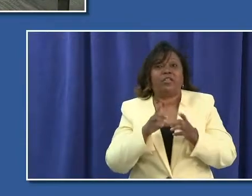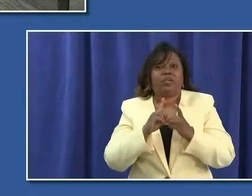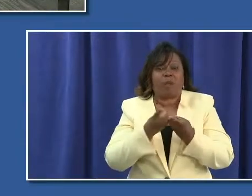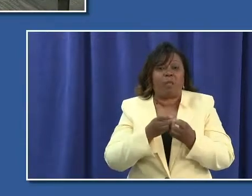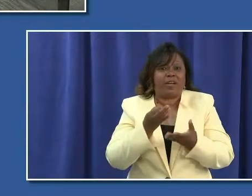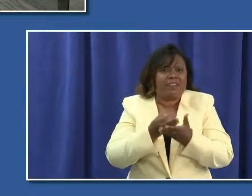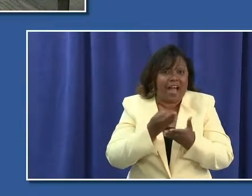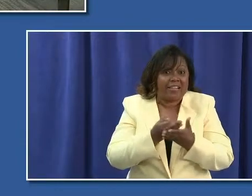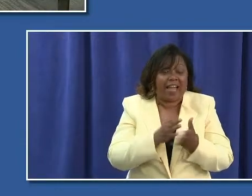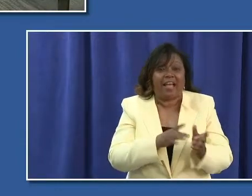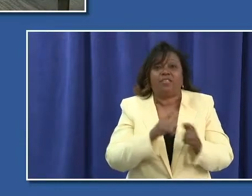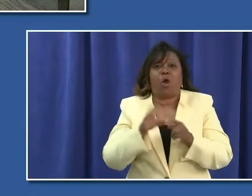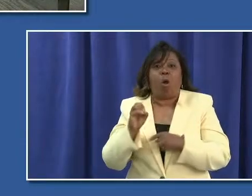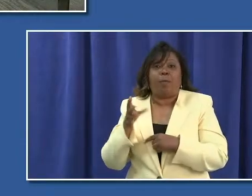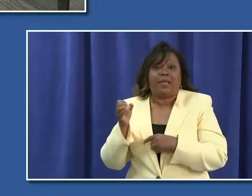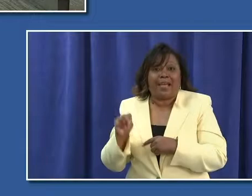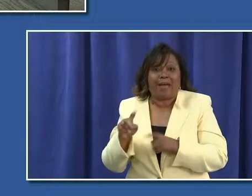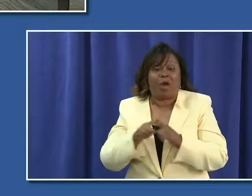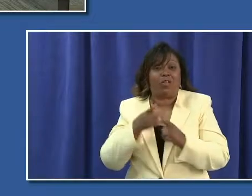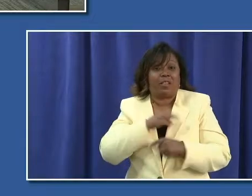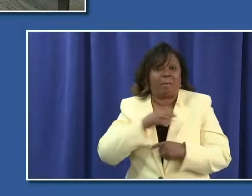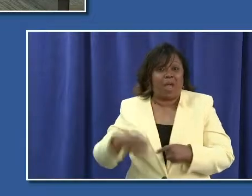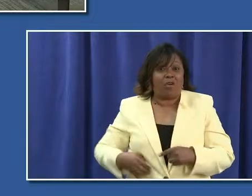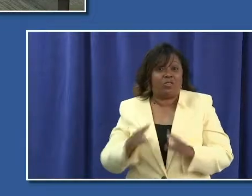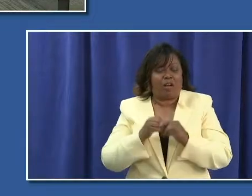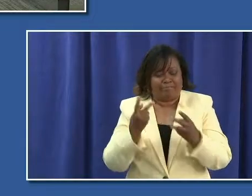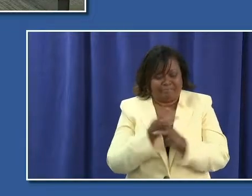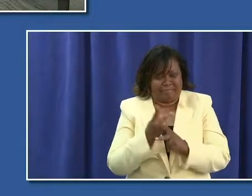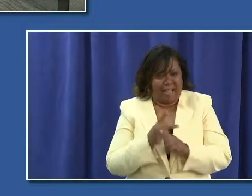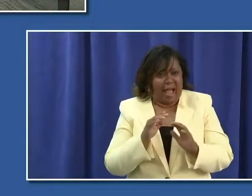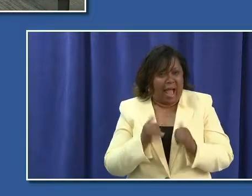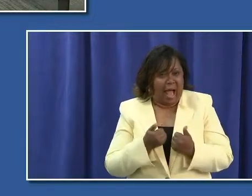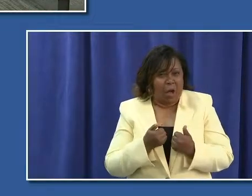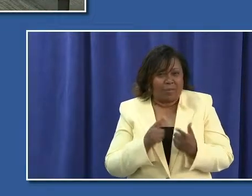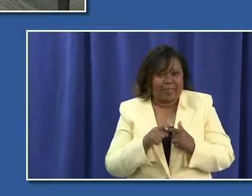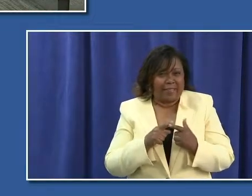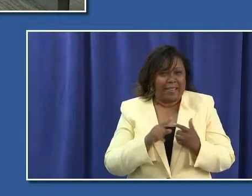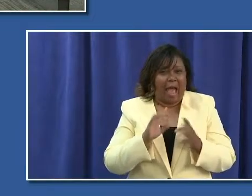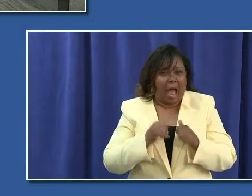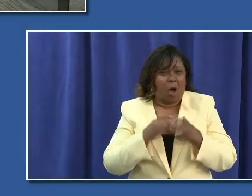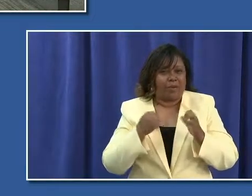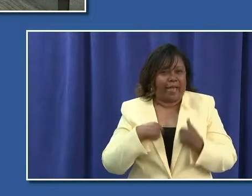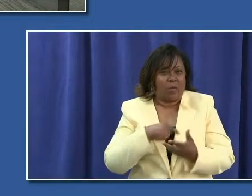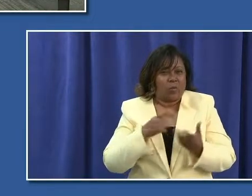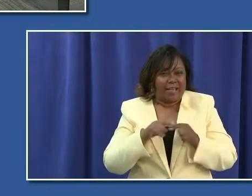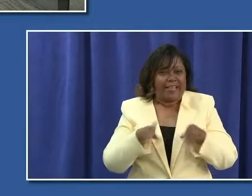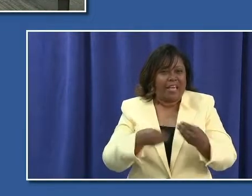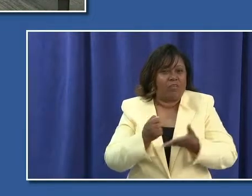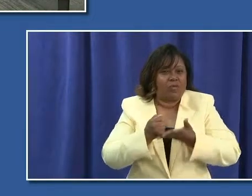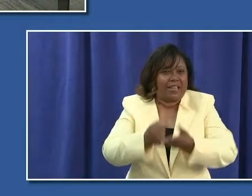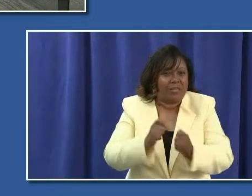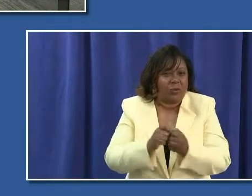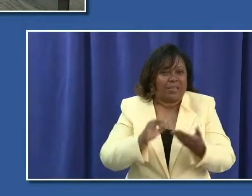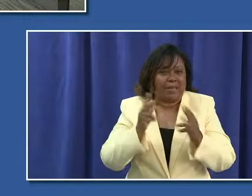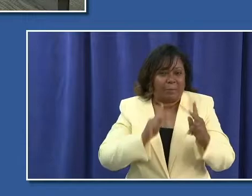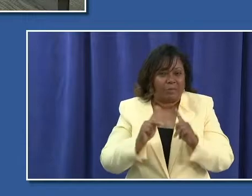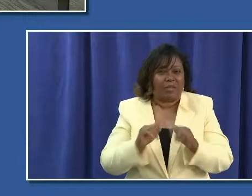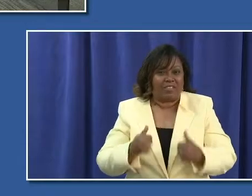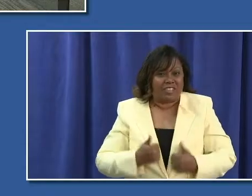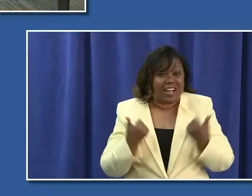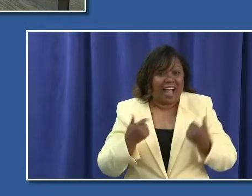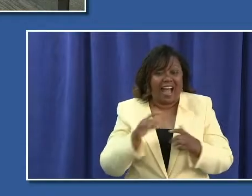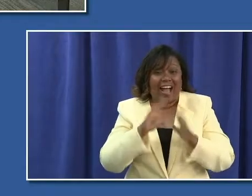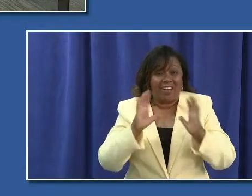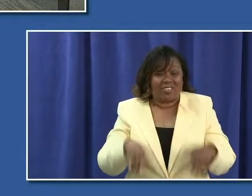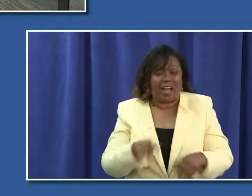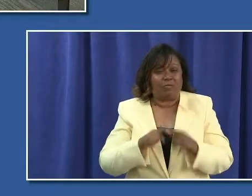of Finance, OBM, as well as the Mayor's Office to figure out how is it that the city, how can we give relief to the citizens of Chicago, especially